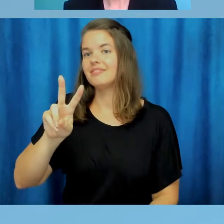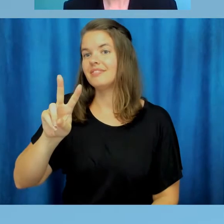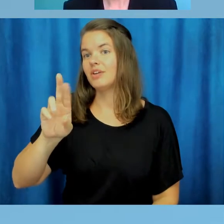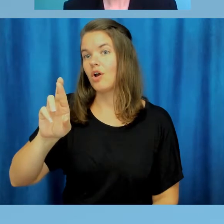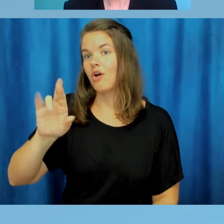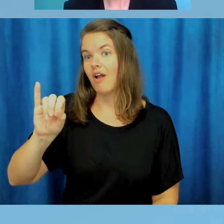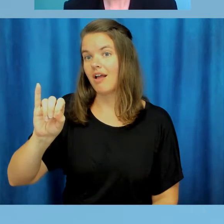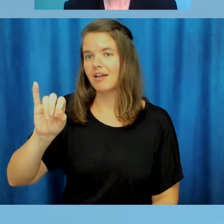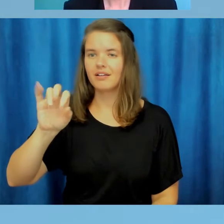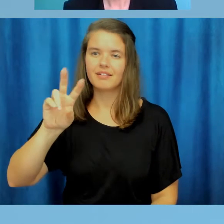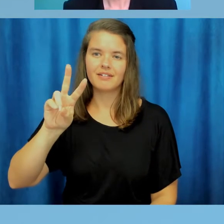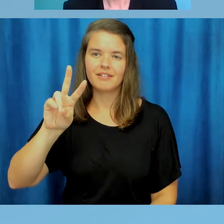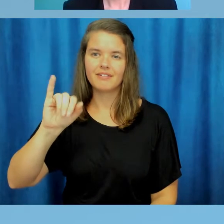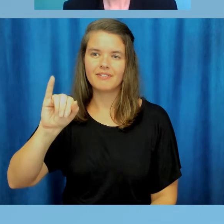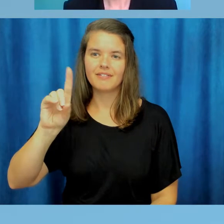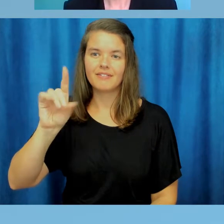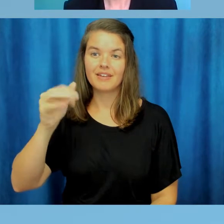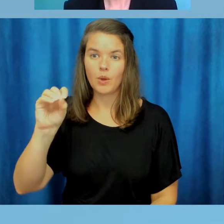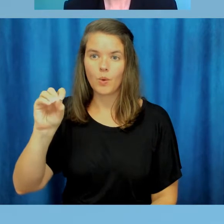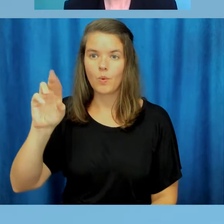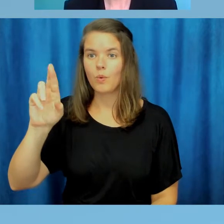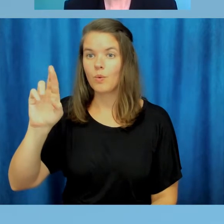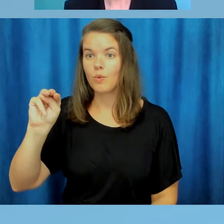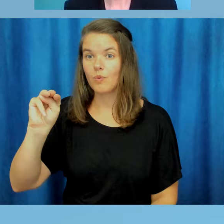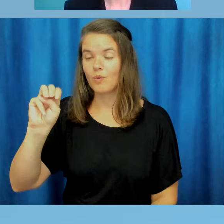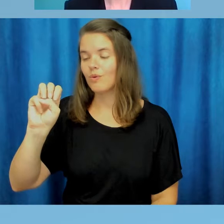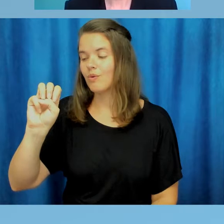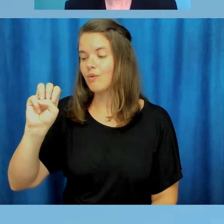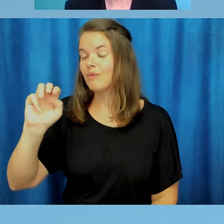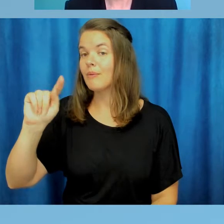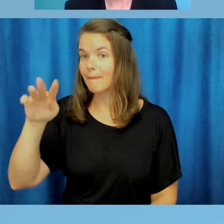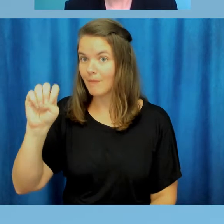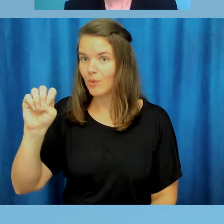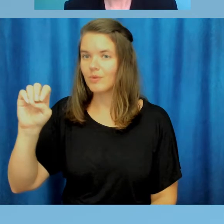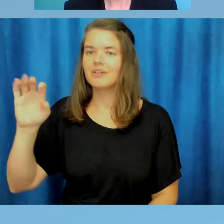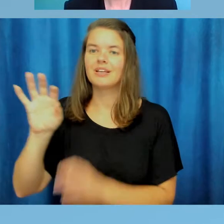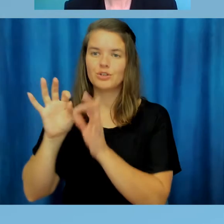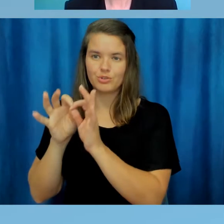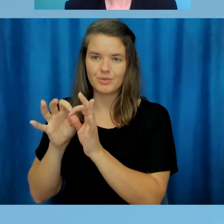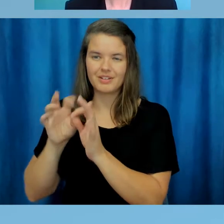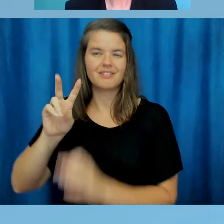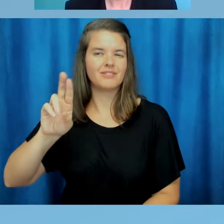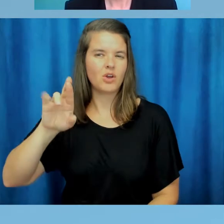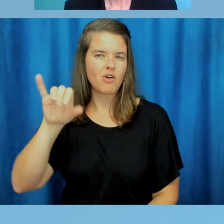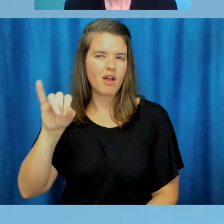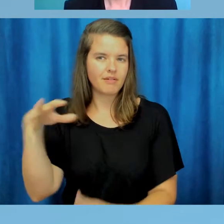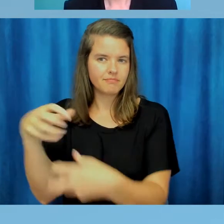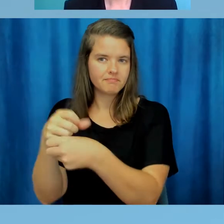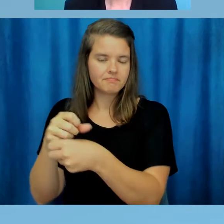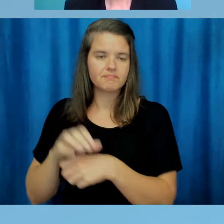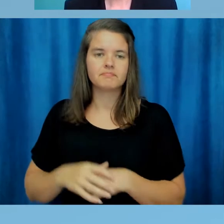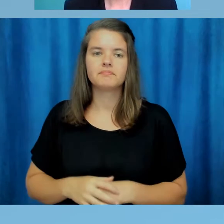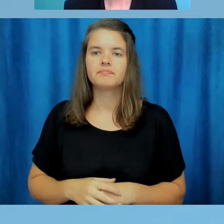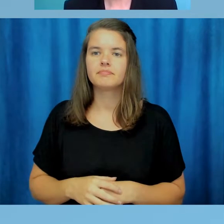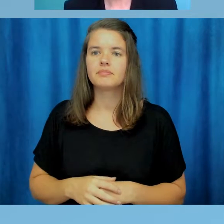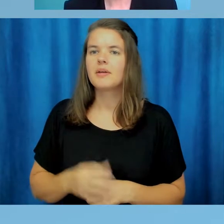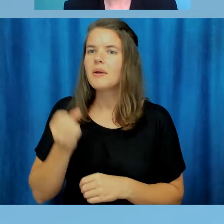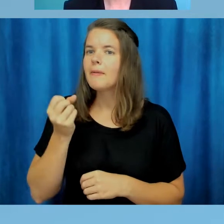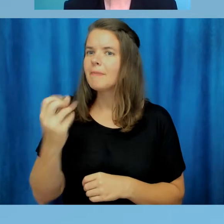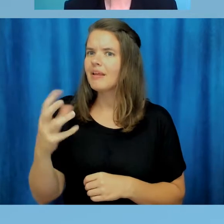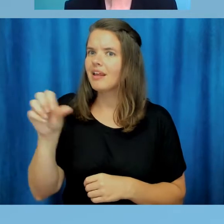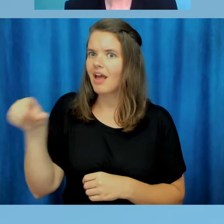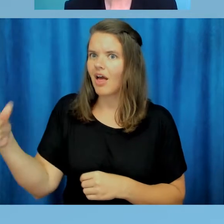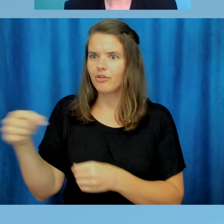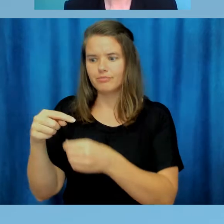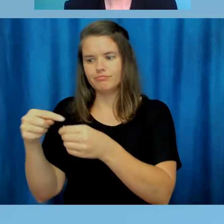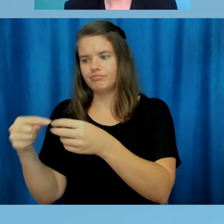video remote interpreting, and it's often referred to as VRI. There are many other types